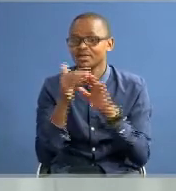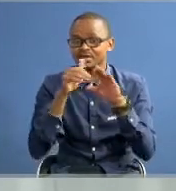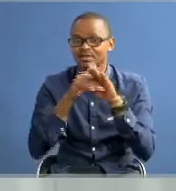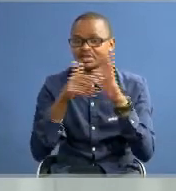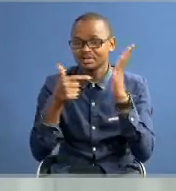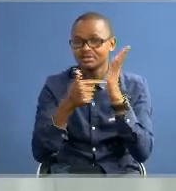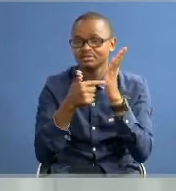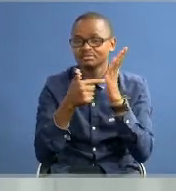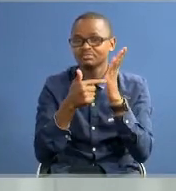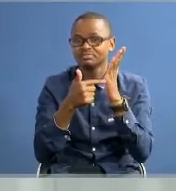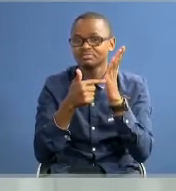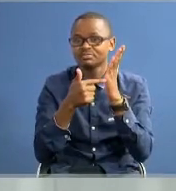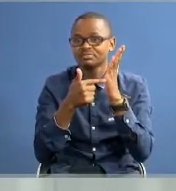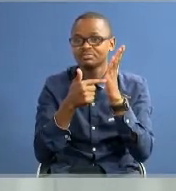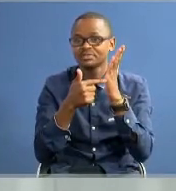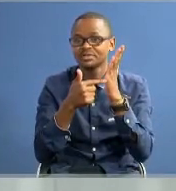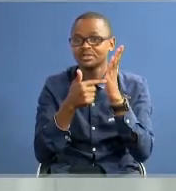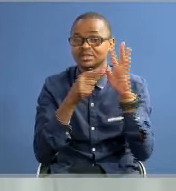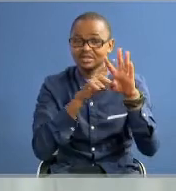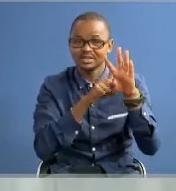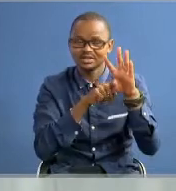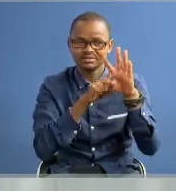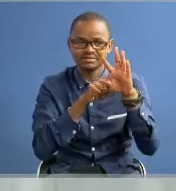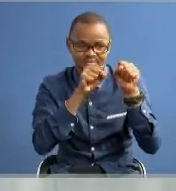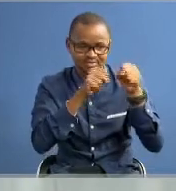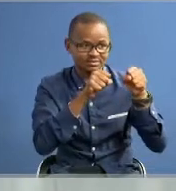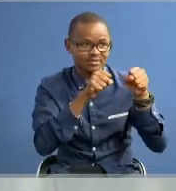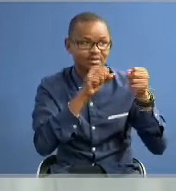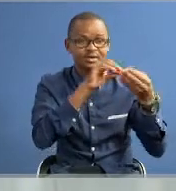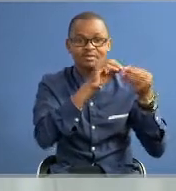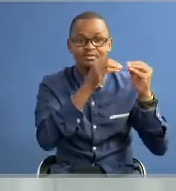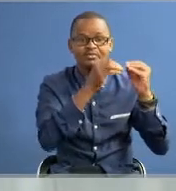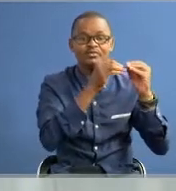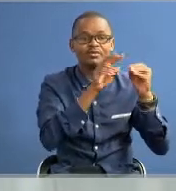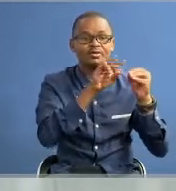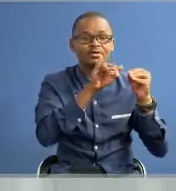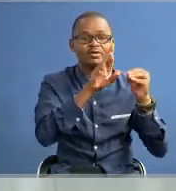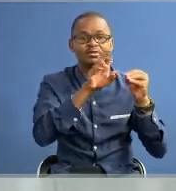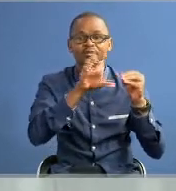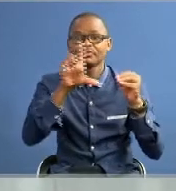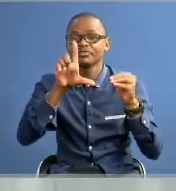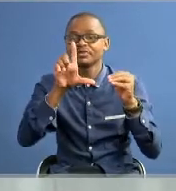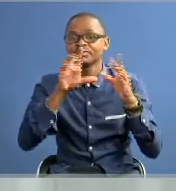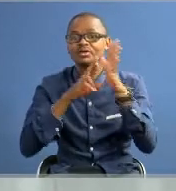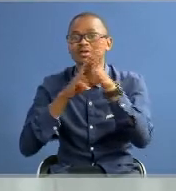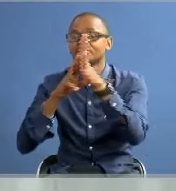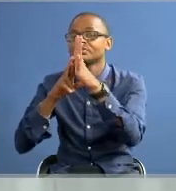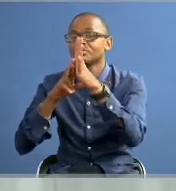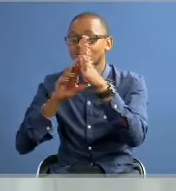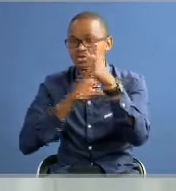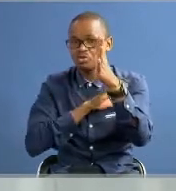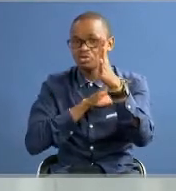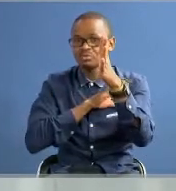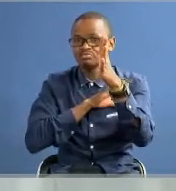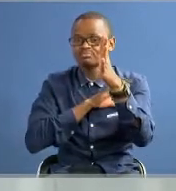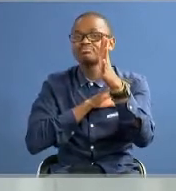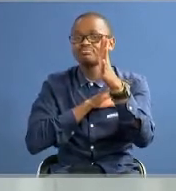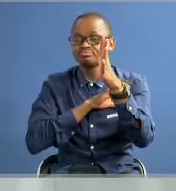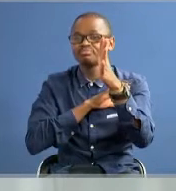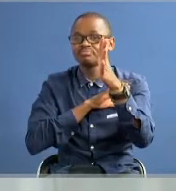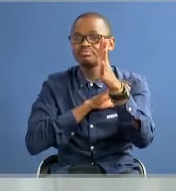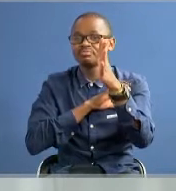in technology. And ever since we have been able to create visual representations of our own or other